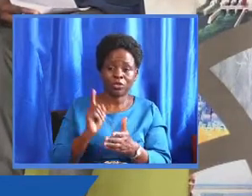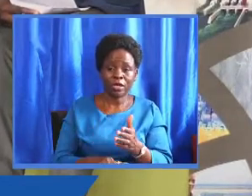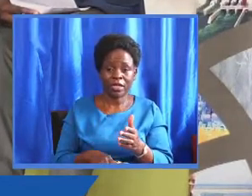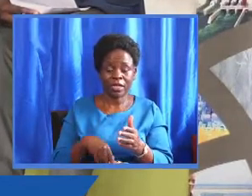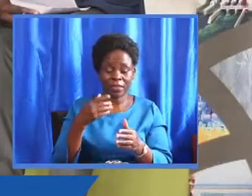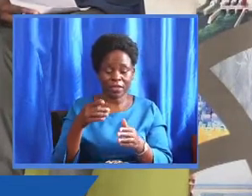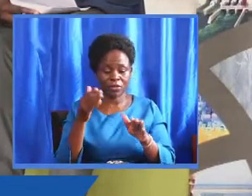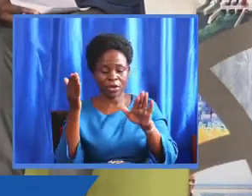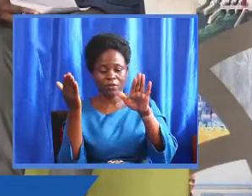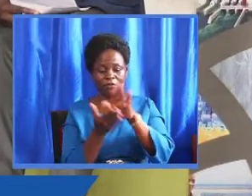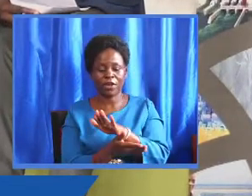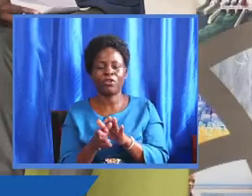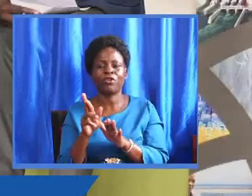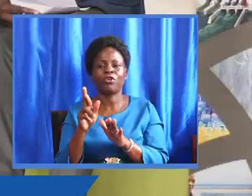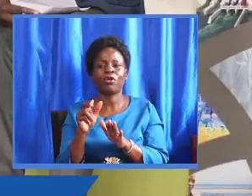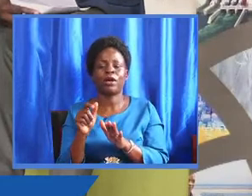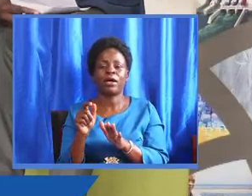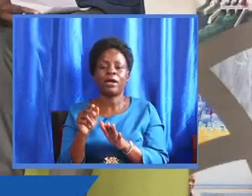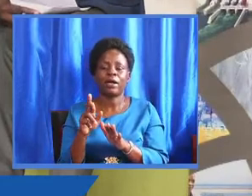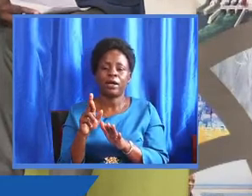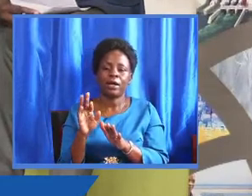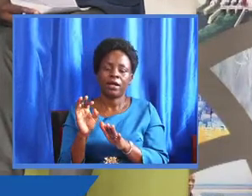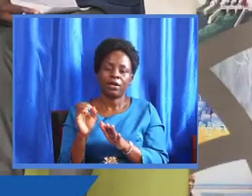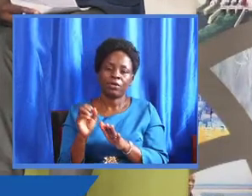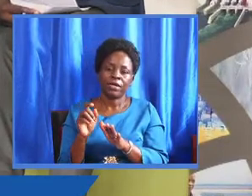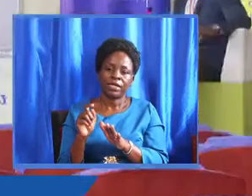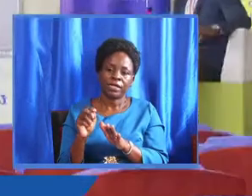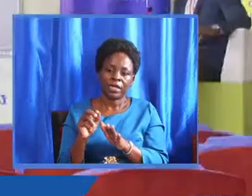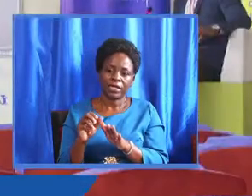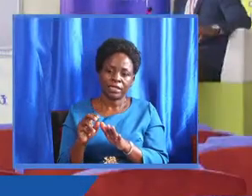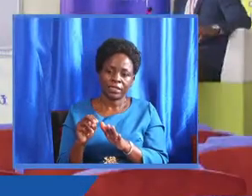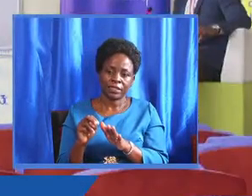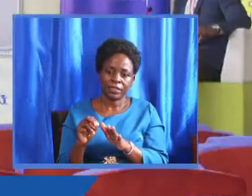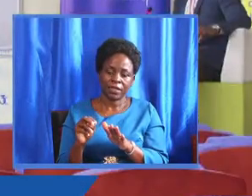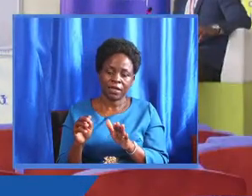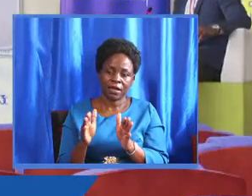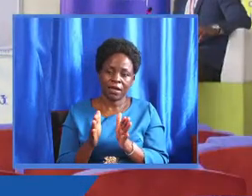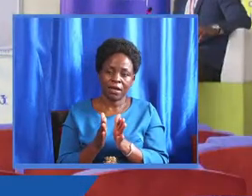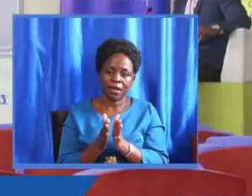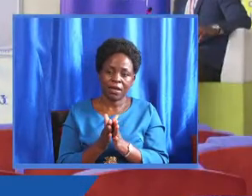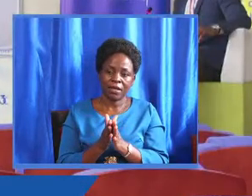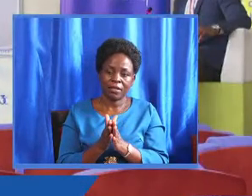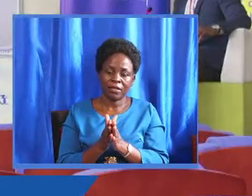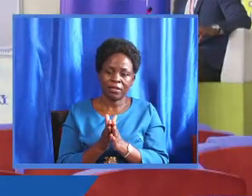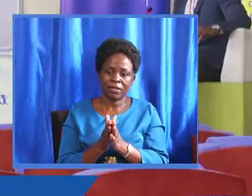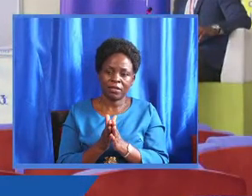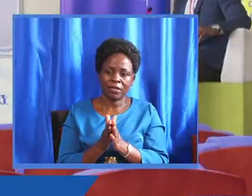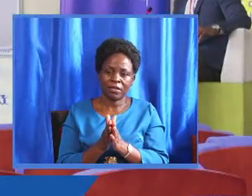your returns, and now you fully account for your expenses. And it